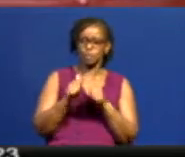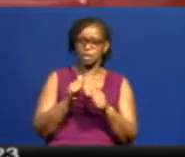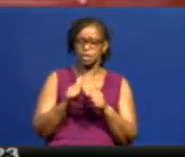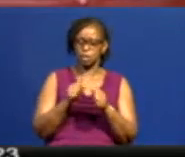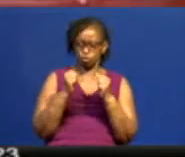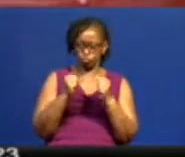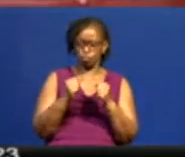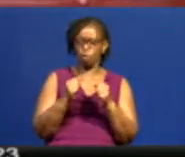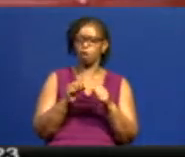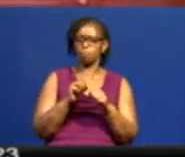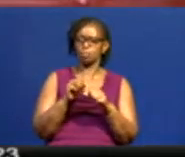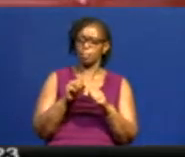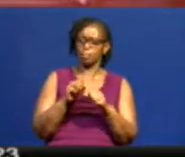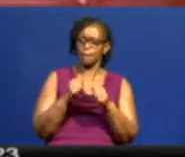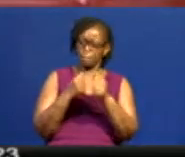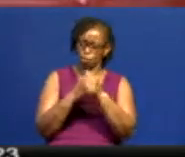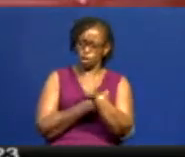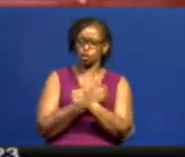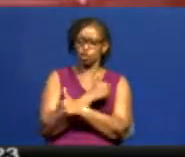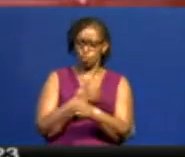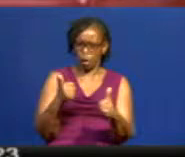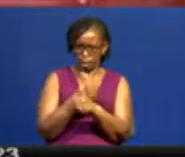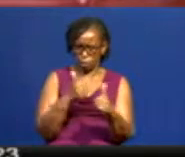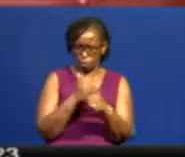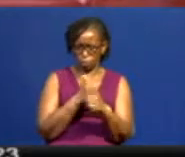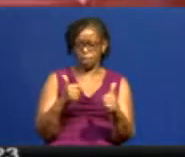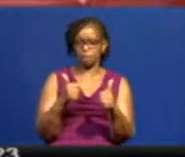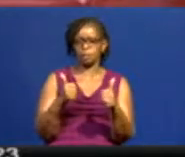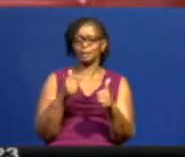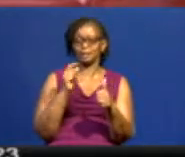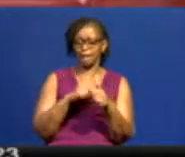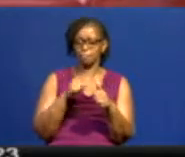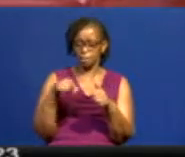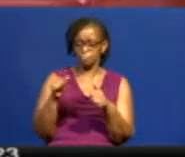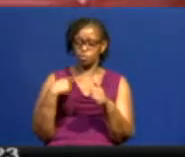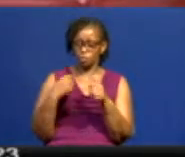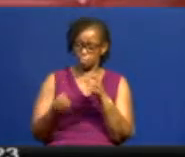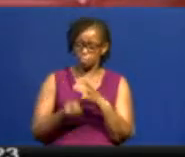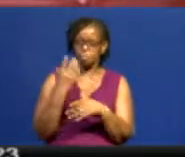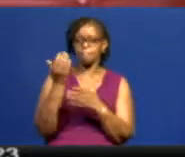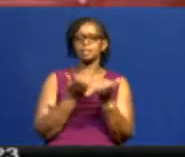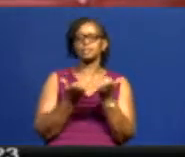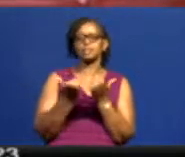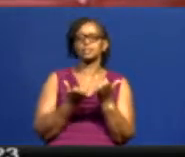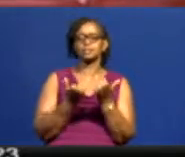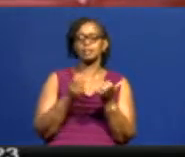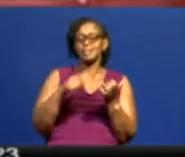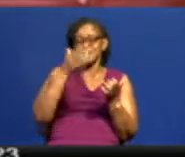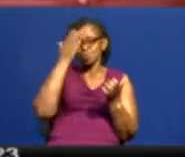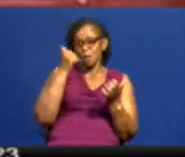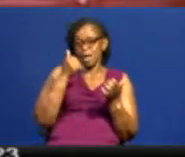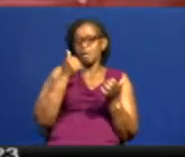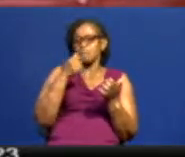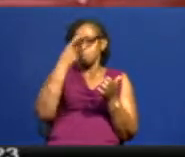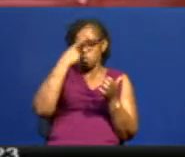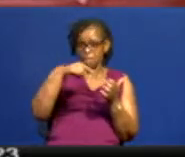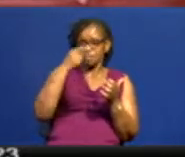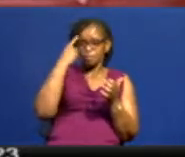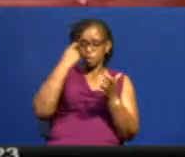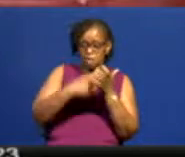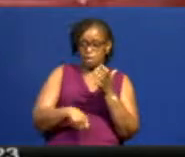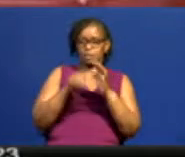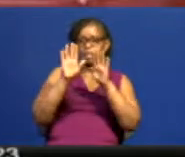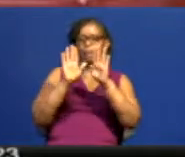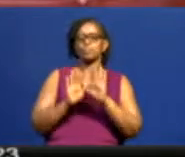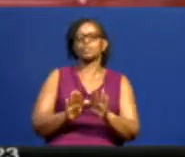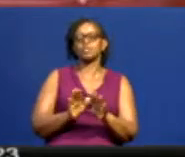for the services and even for the business operating environment. And that is why the taxation policy is important. It is